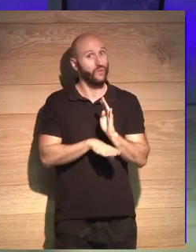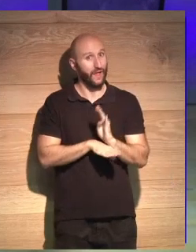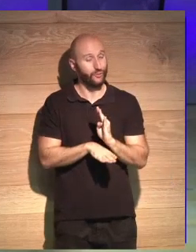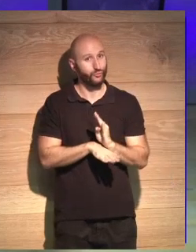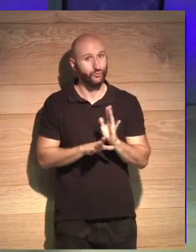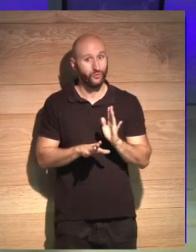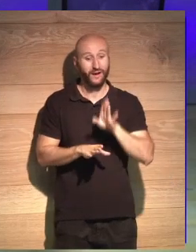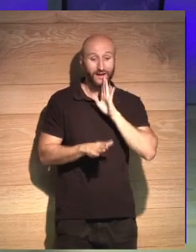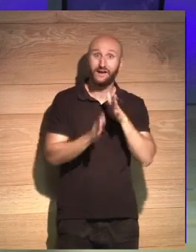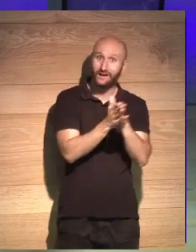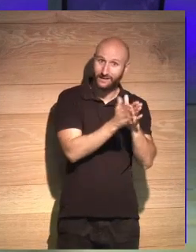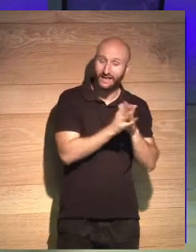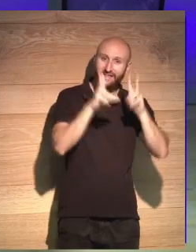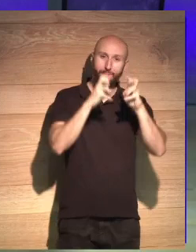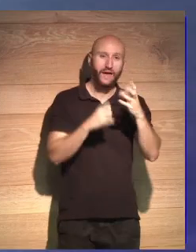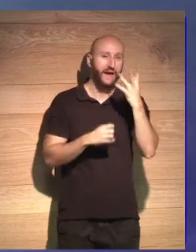the